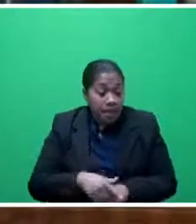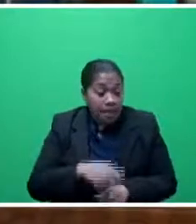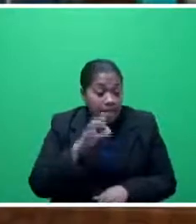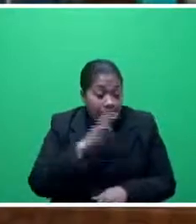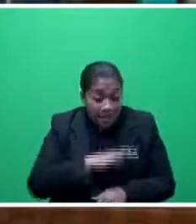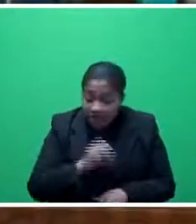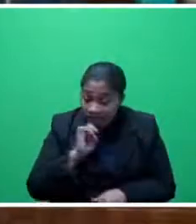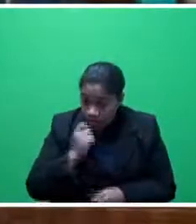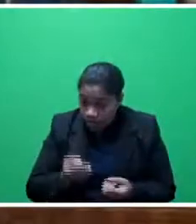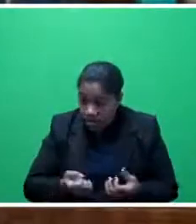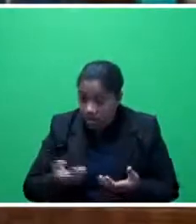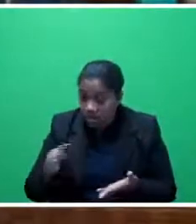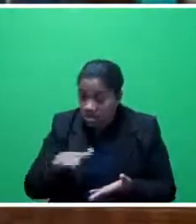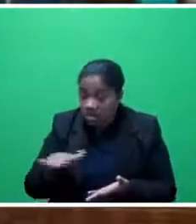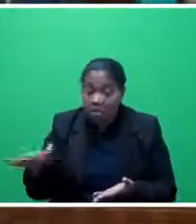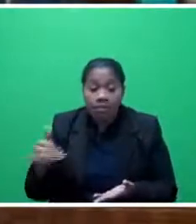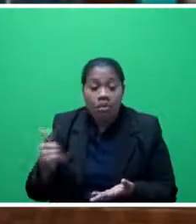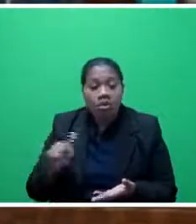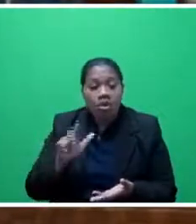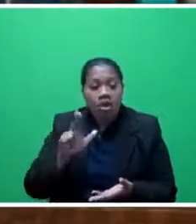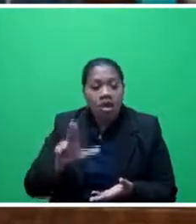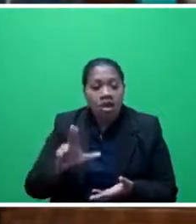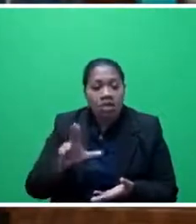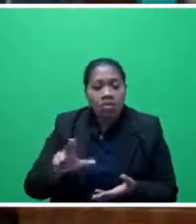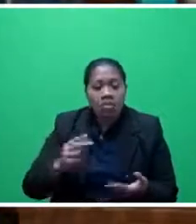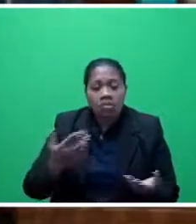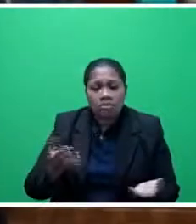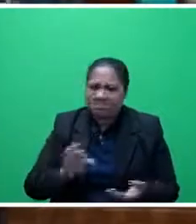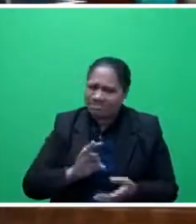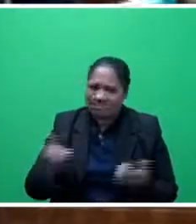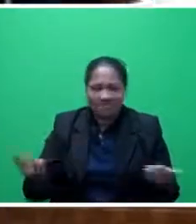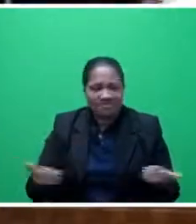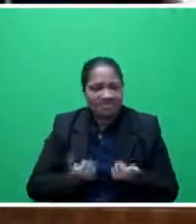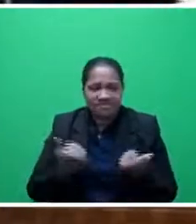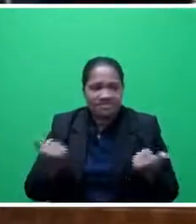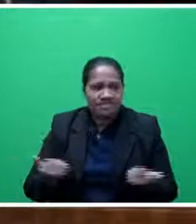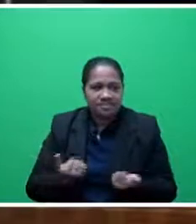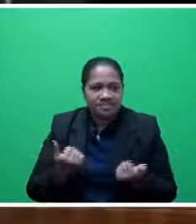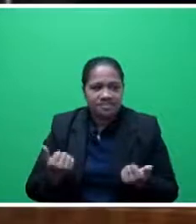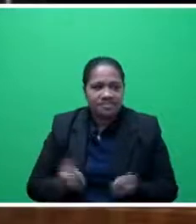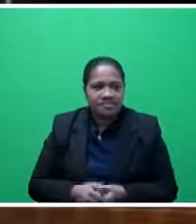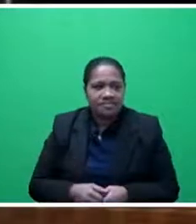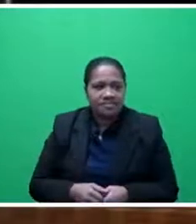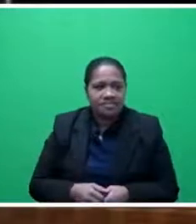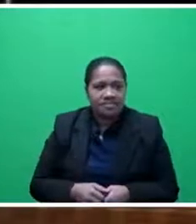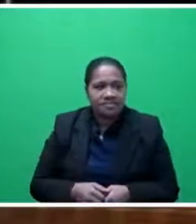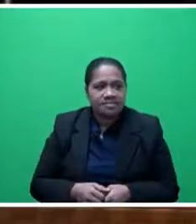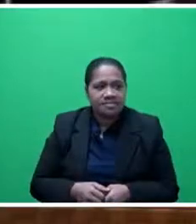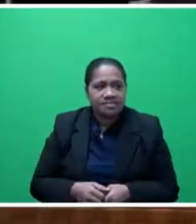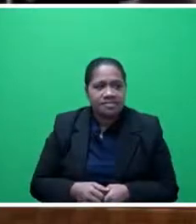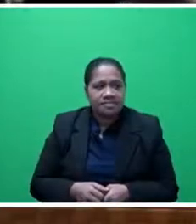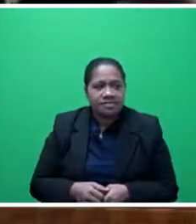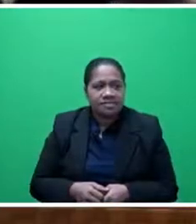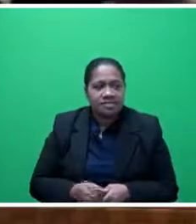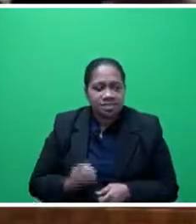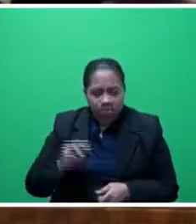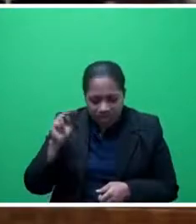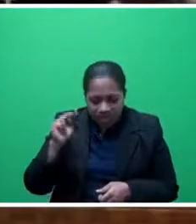Laos. And there's not enough procedure or enforcement procedure to ensure